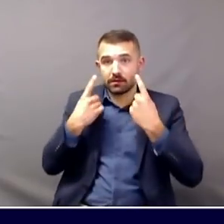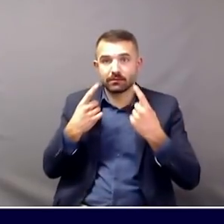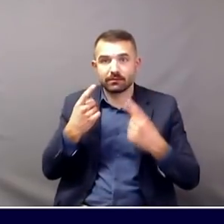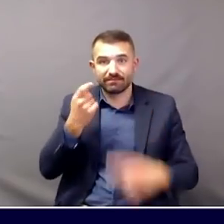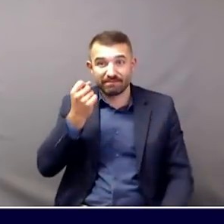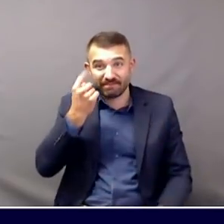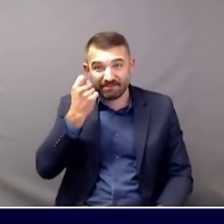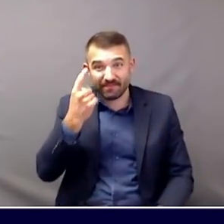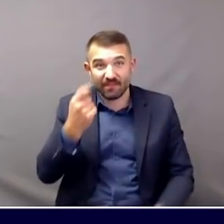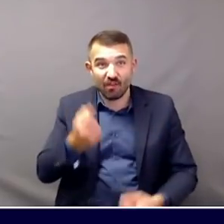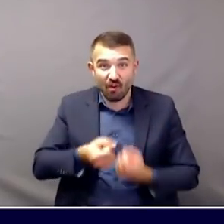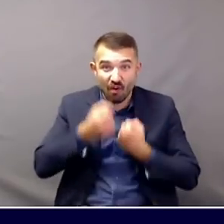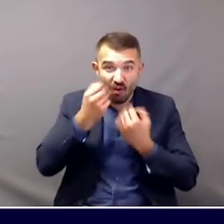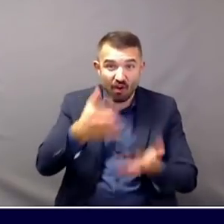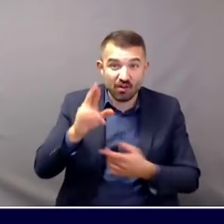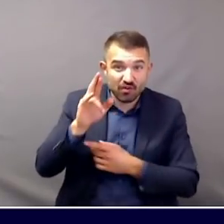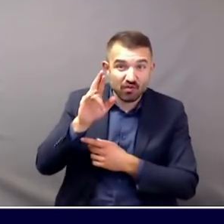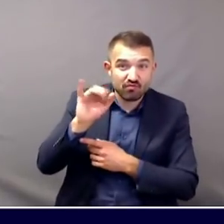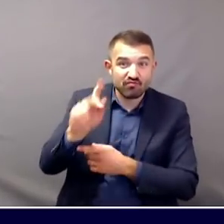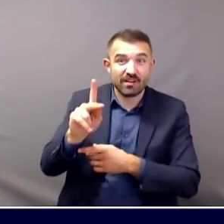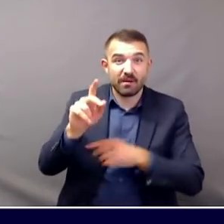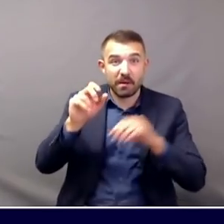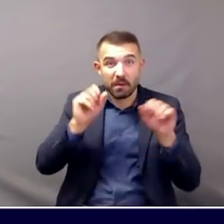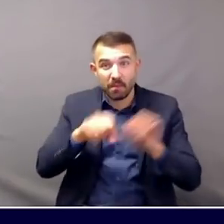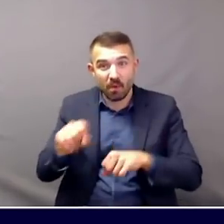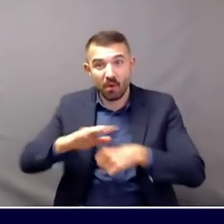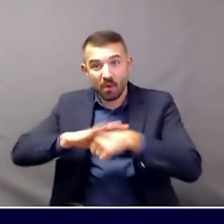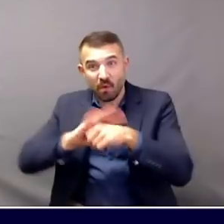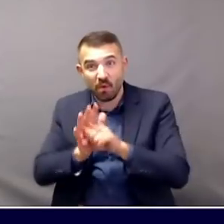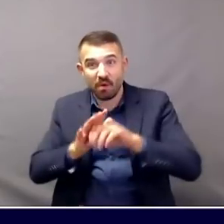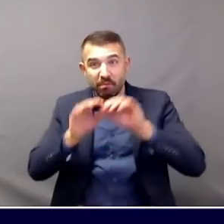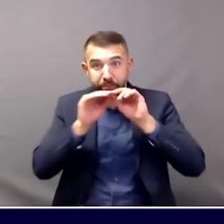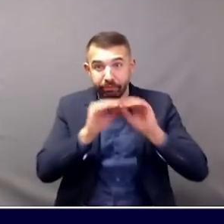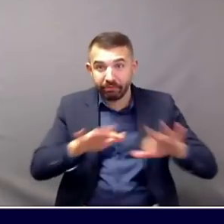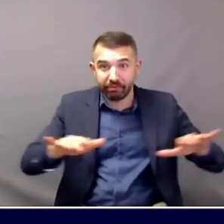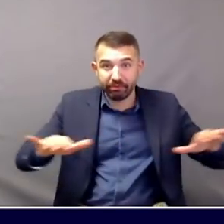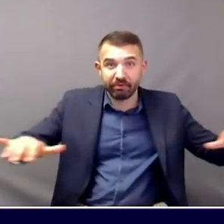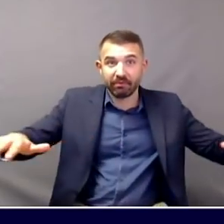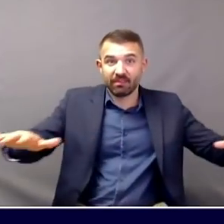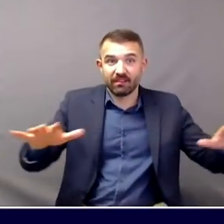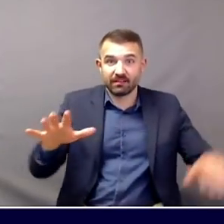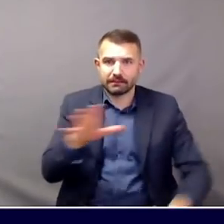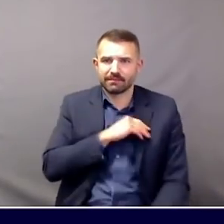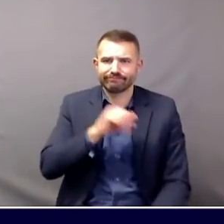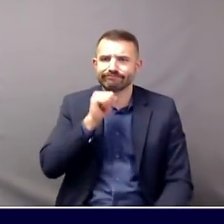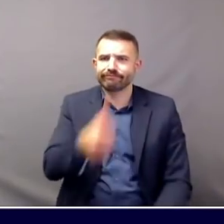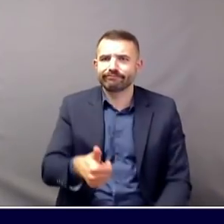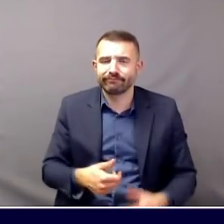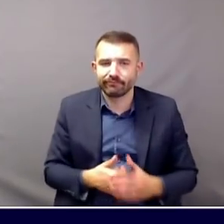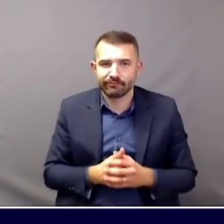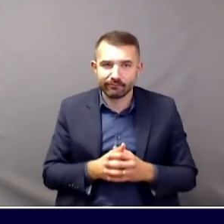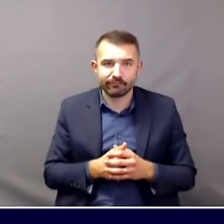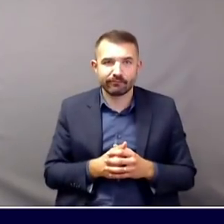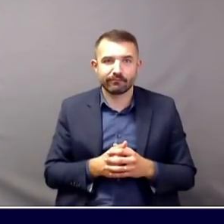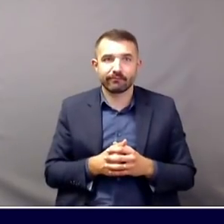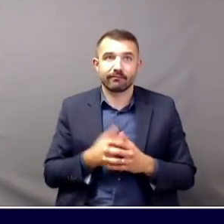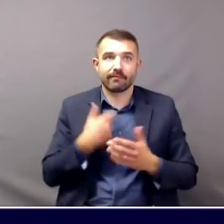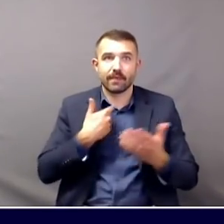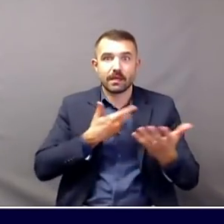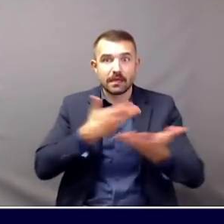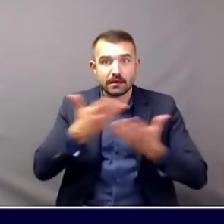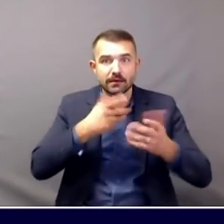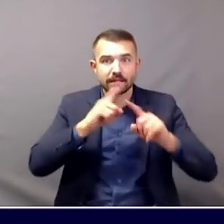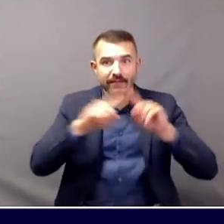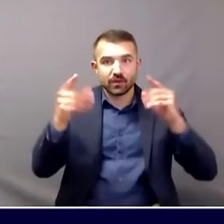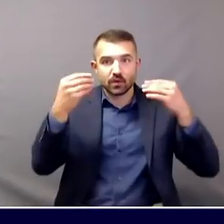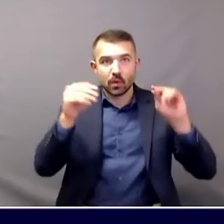in danger of catching COVID-19. As such, we're working with stores, we're looking at our options because we do want to, at the end of the